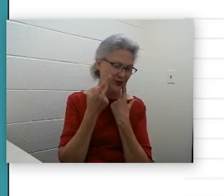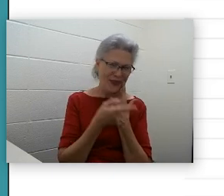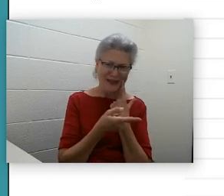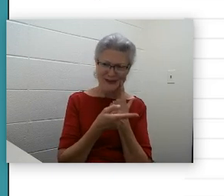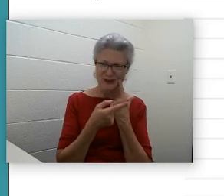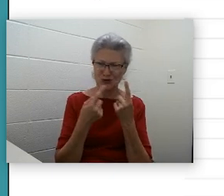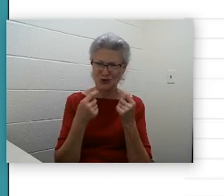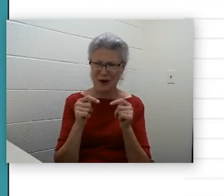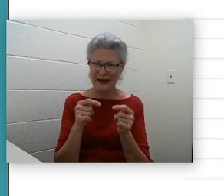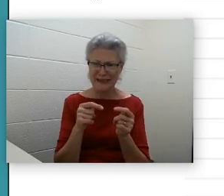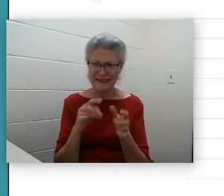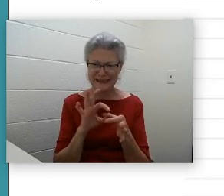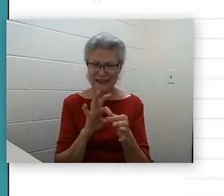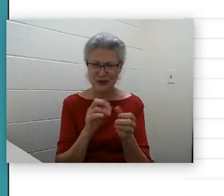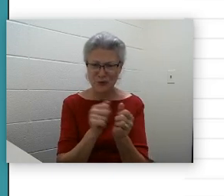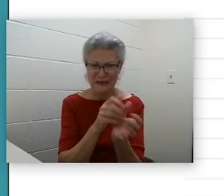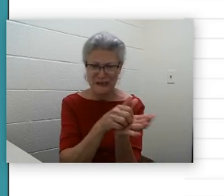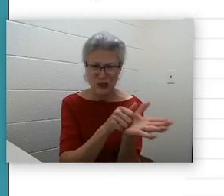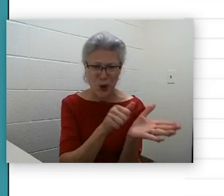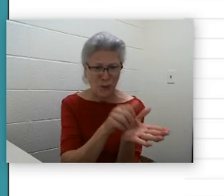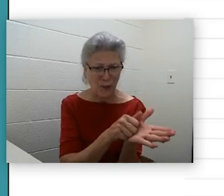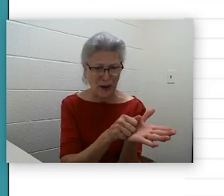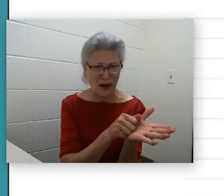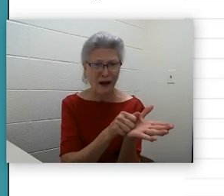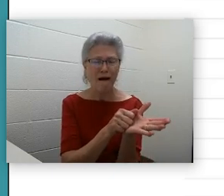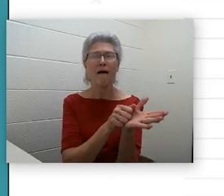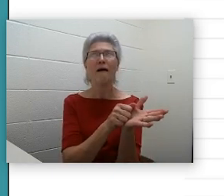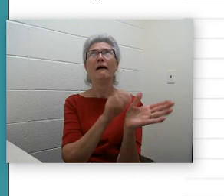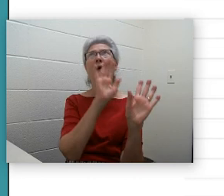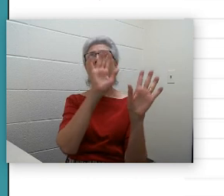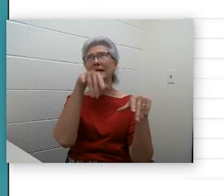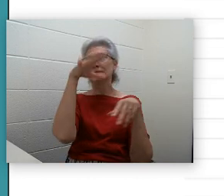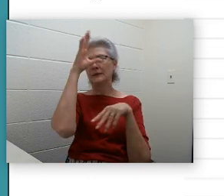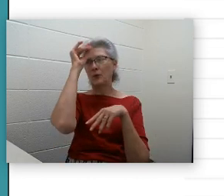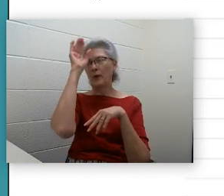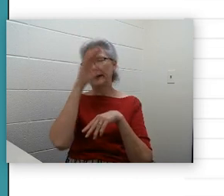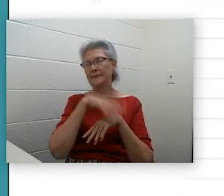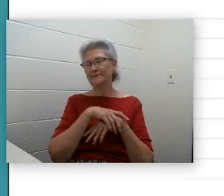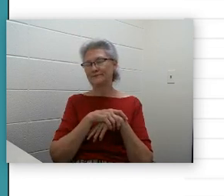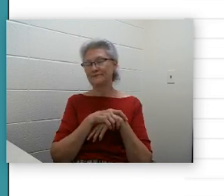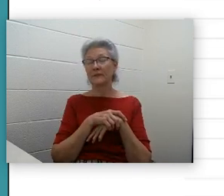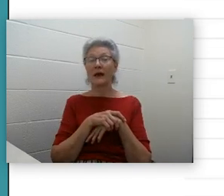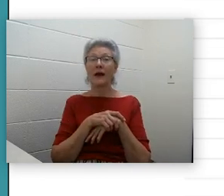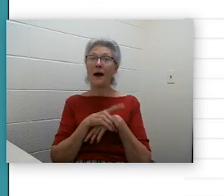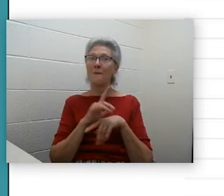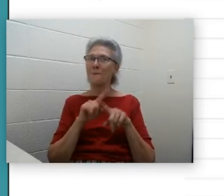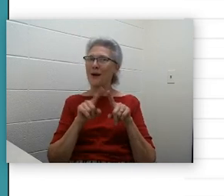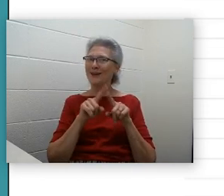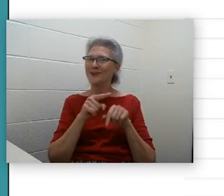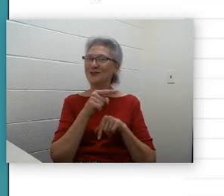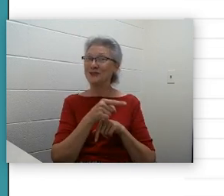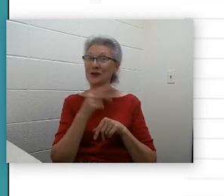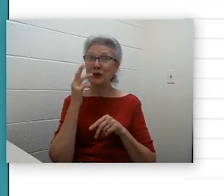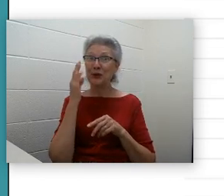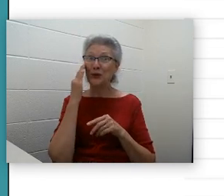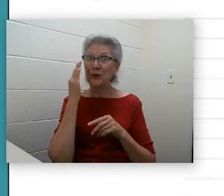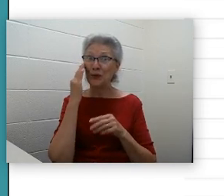to stick it on with soap. Oh, exactly like a boy. Fortunately, she knew at once what